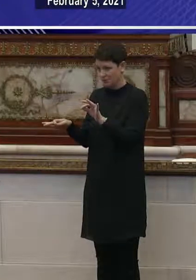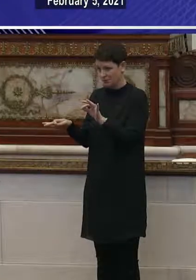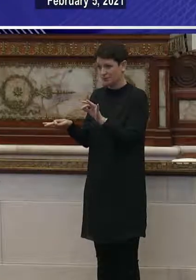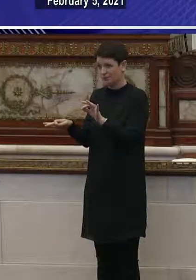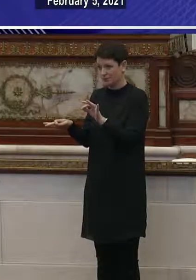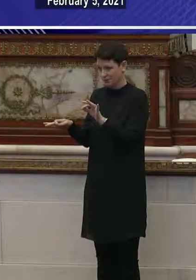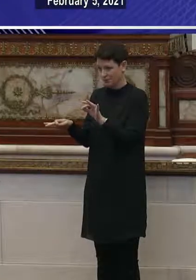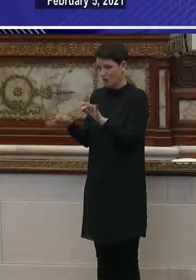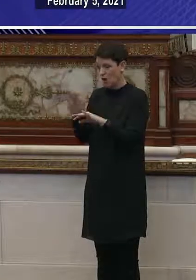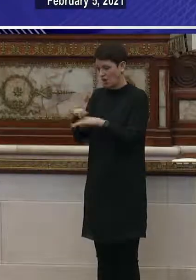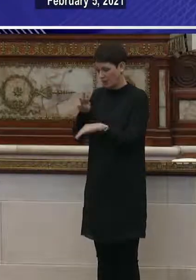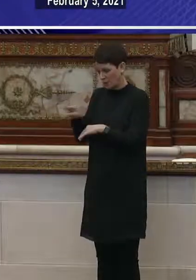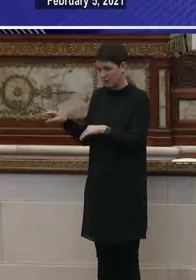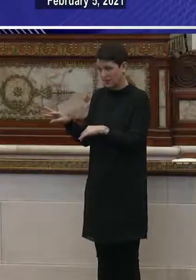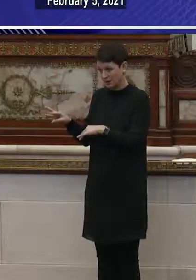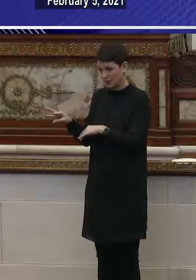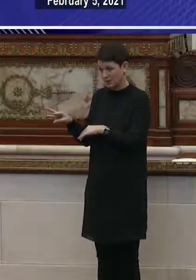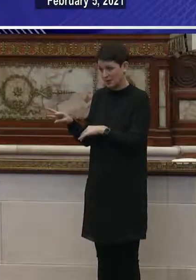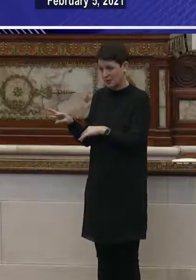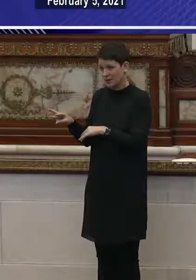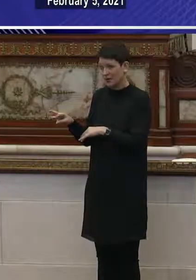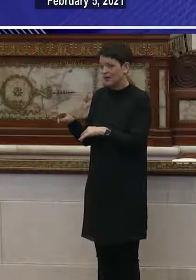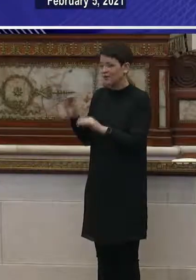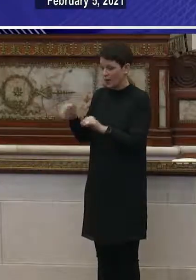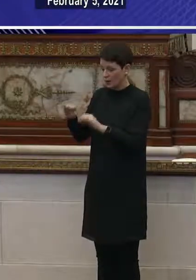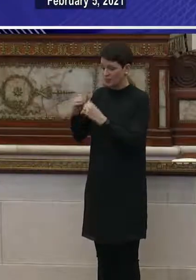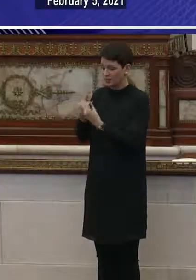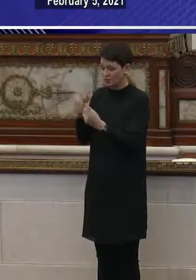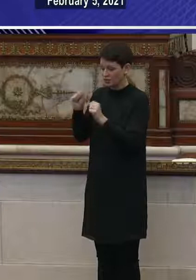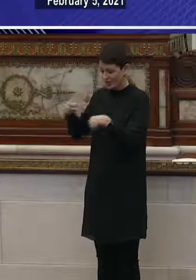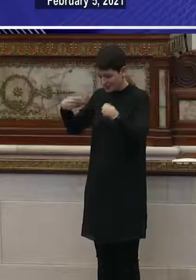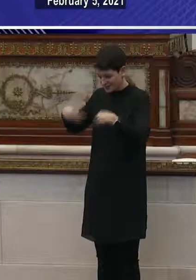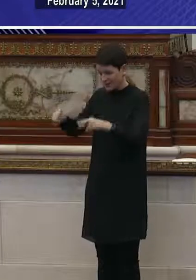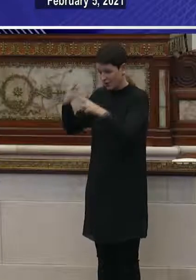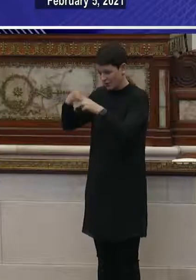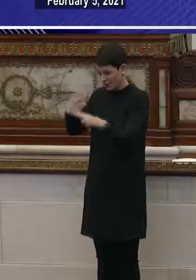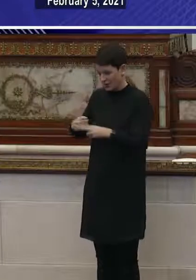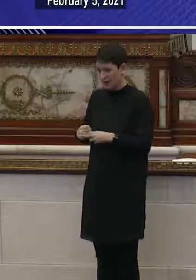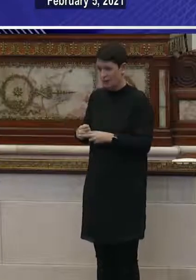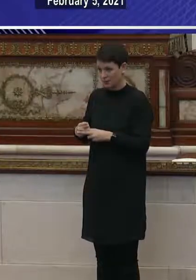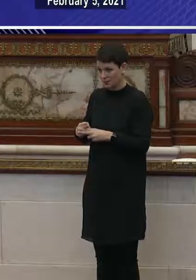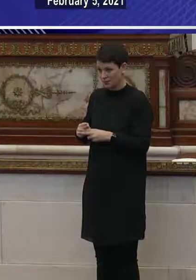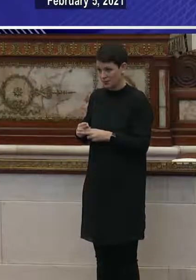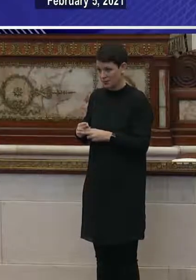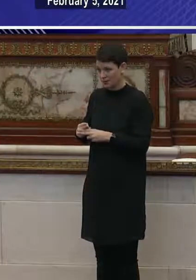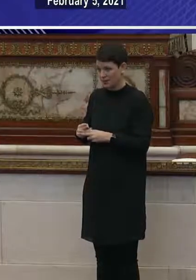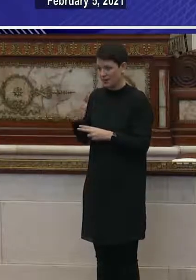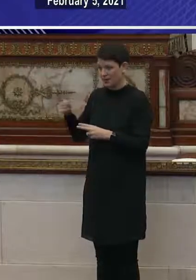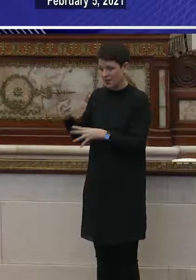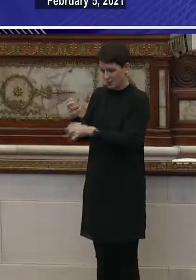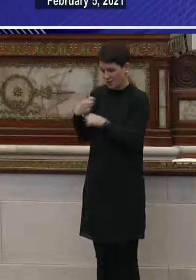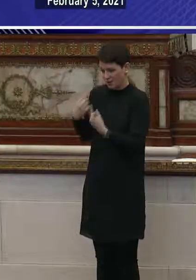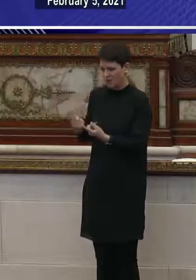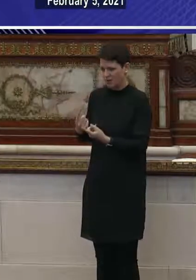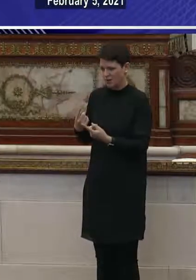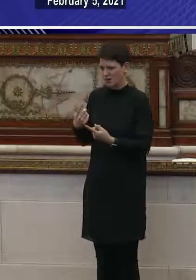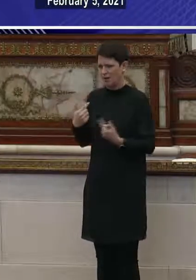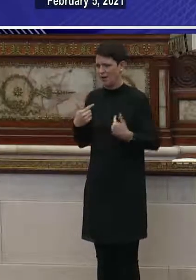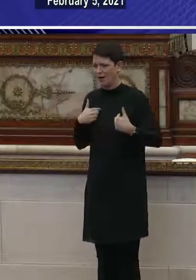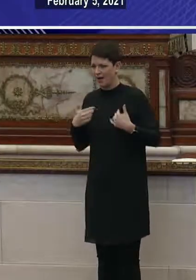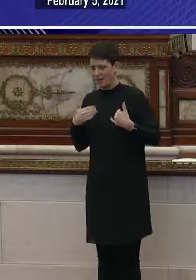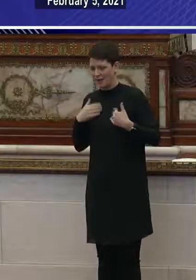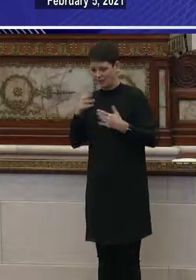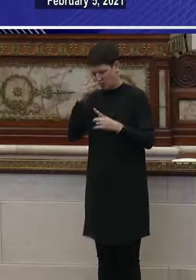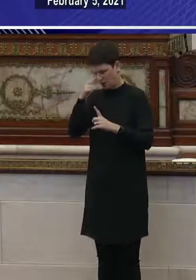language on its website that enables this organization to sell the names that it's receiving. And I had that in the context of, at